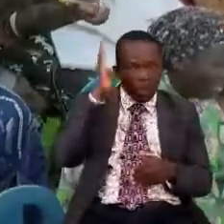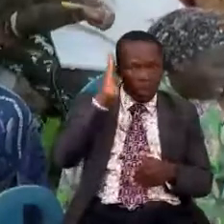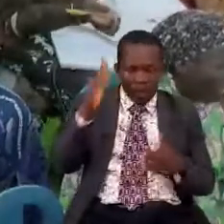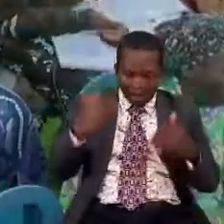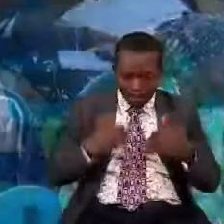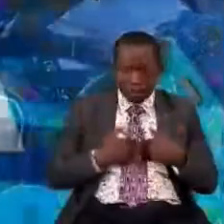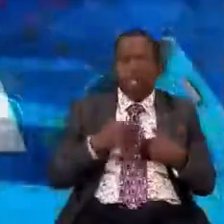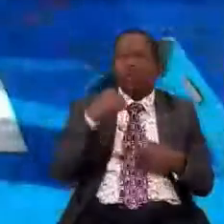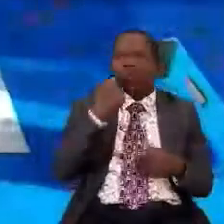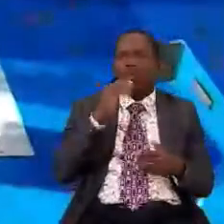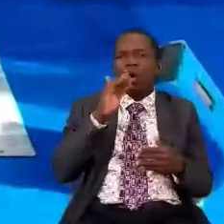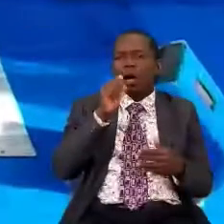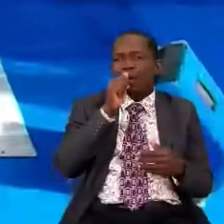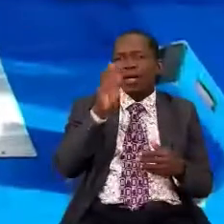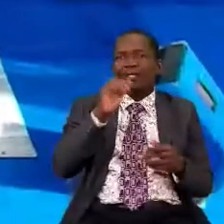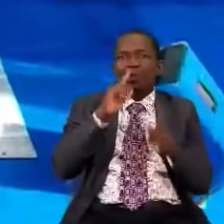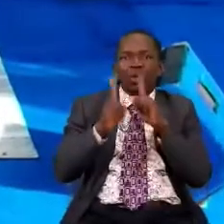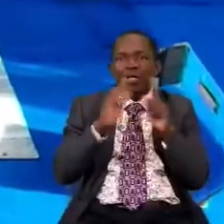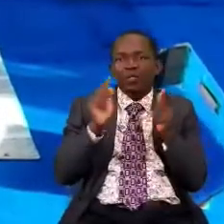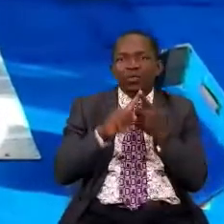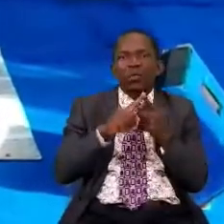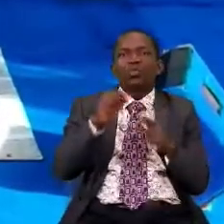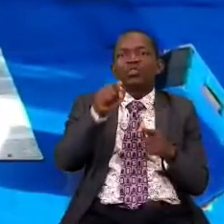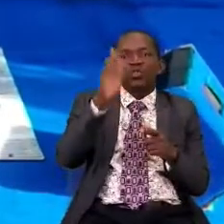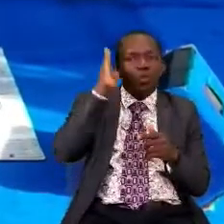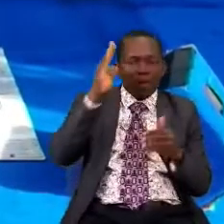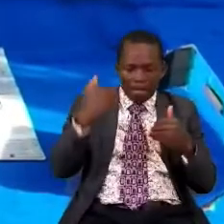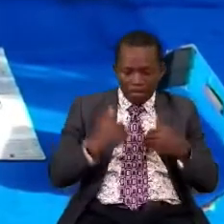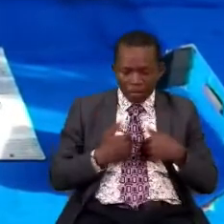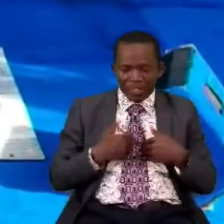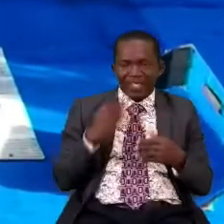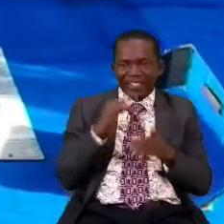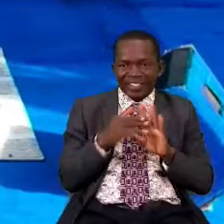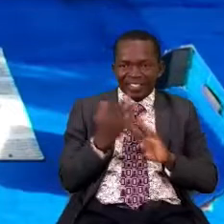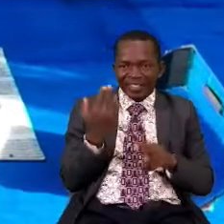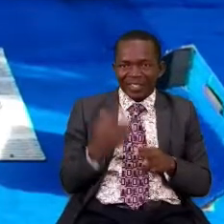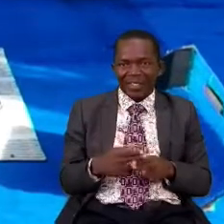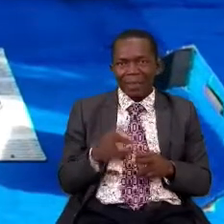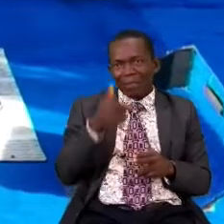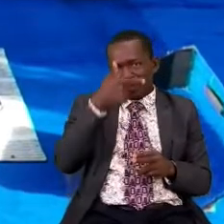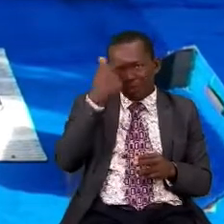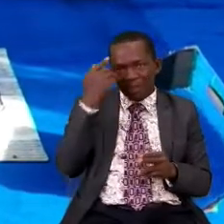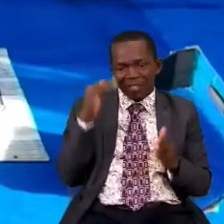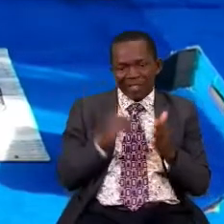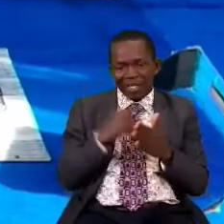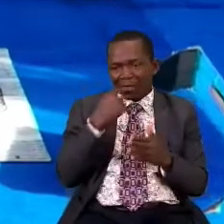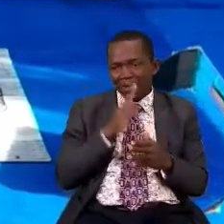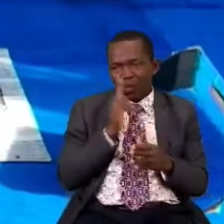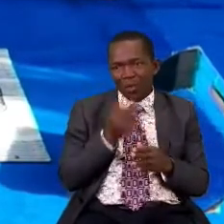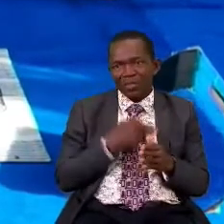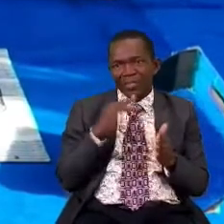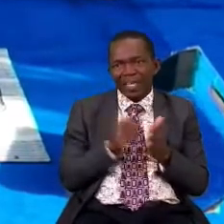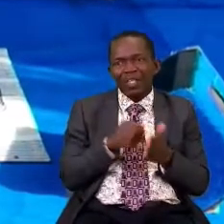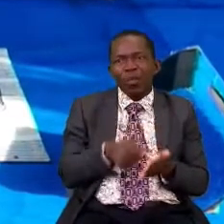tells us that we appropriate, and we appropriate this strong through the strong faith. The strong